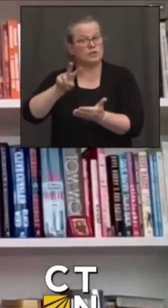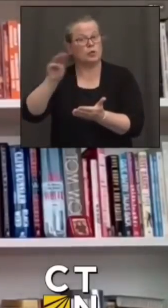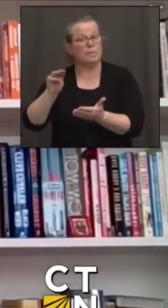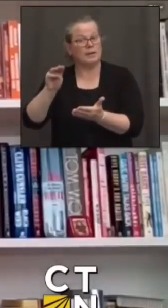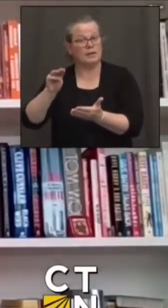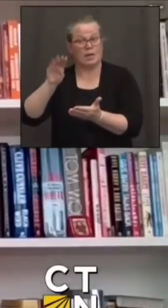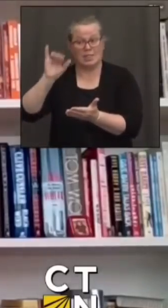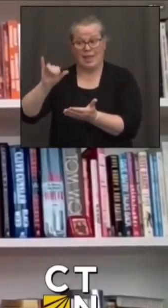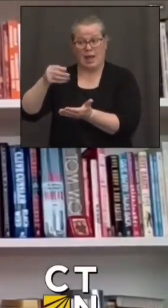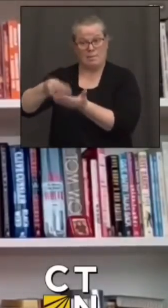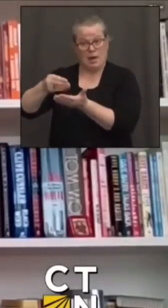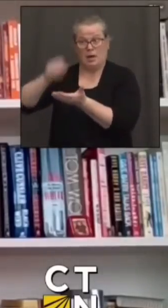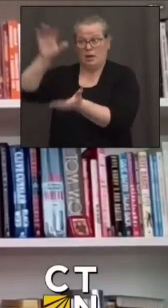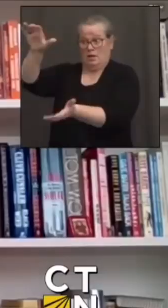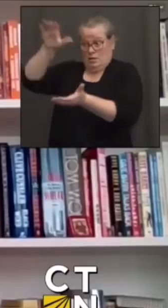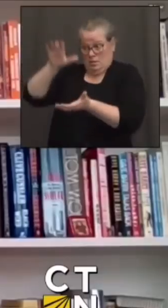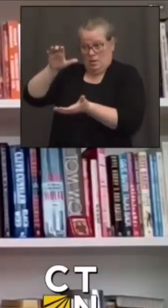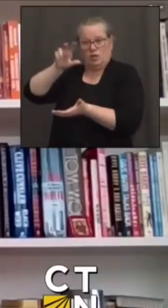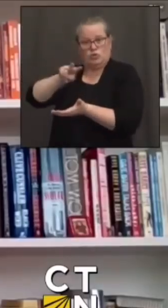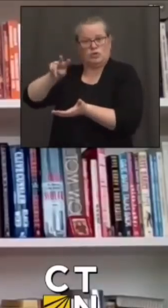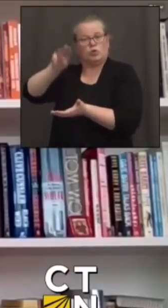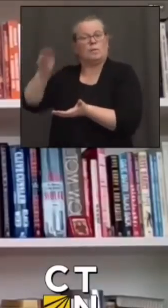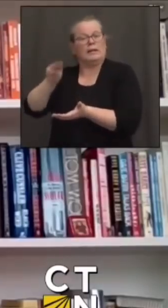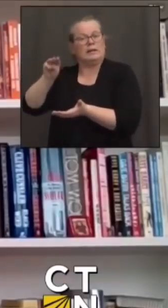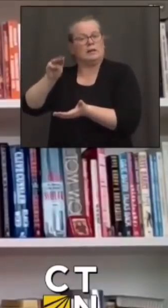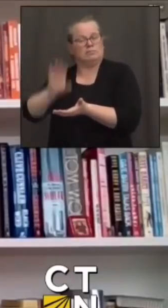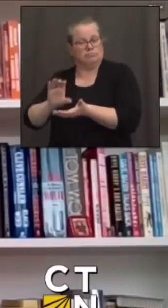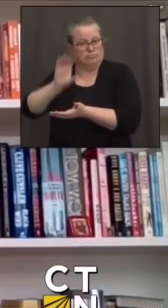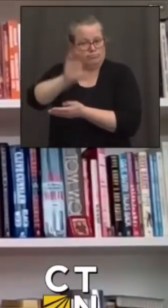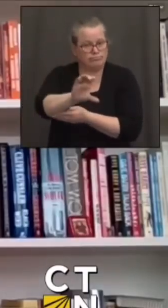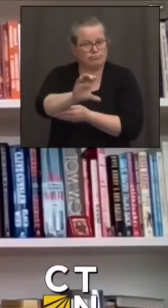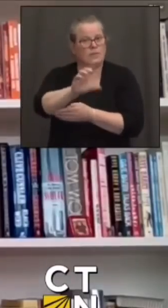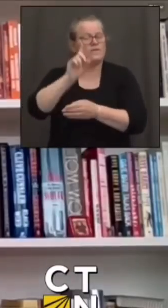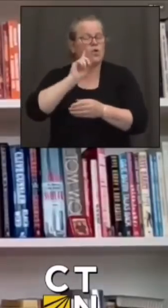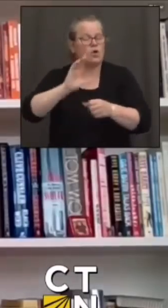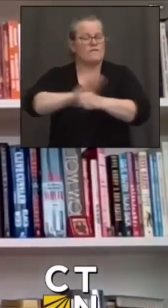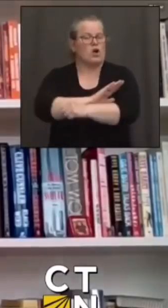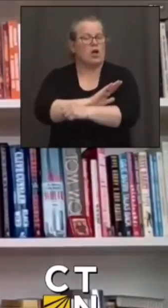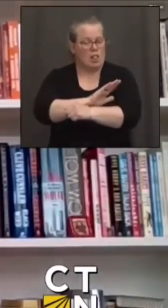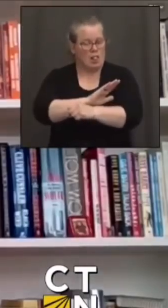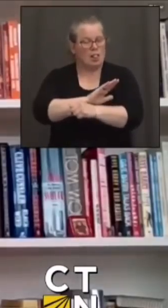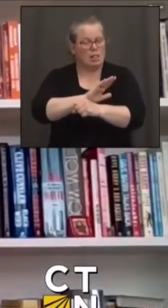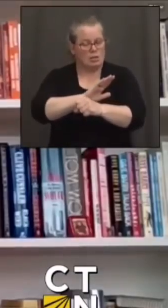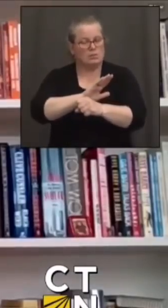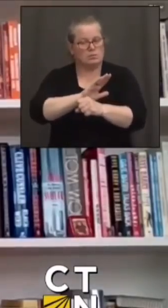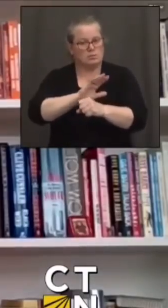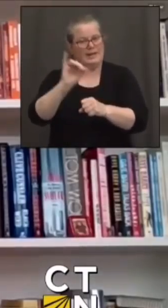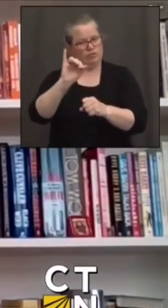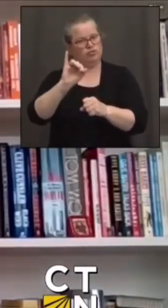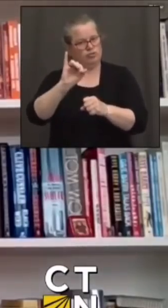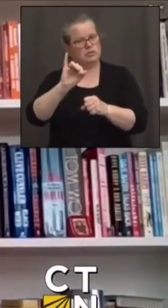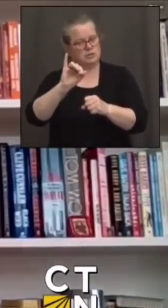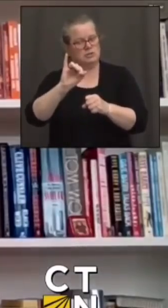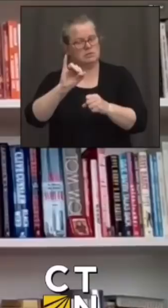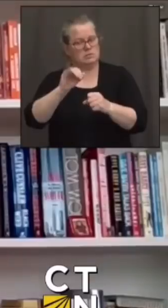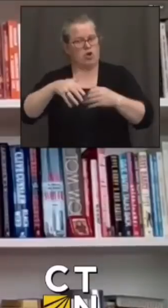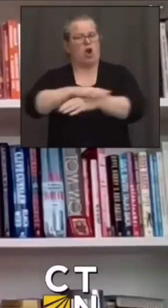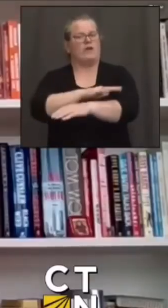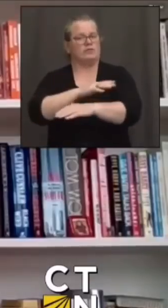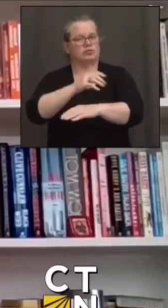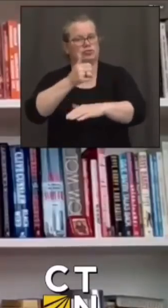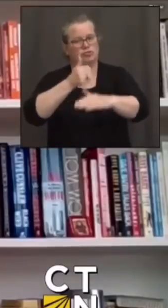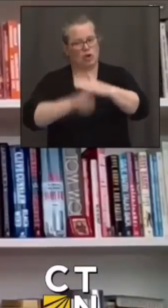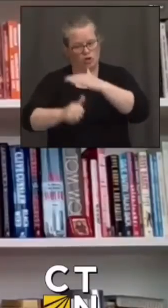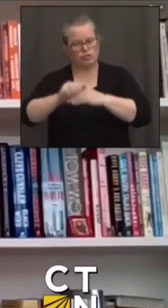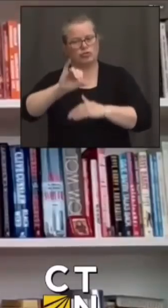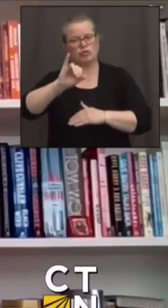those dollars and provide full coverage through the exchange for up to 34,000